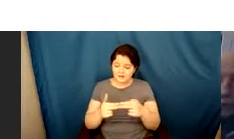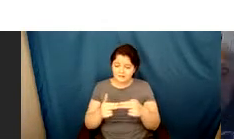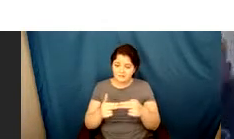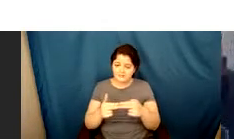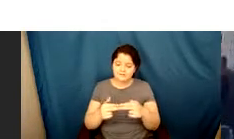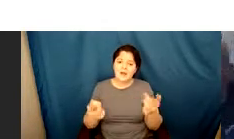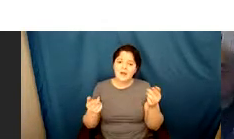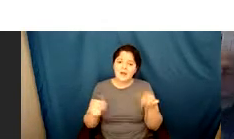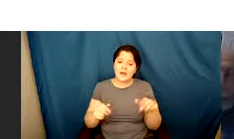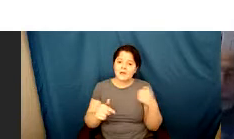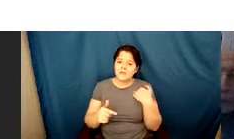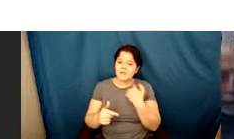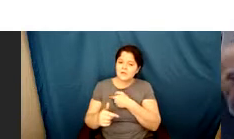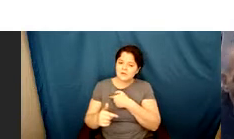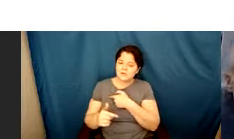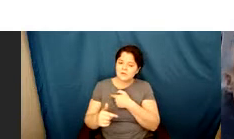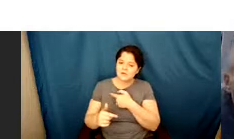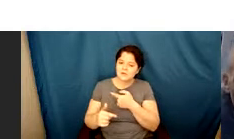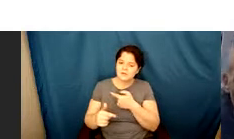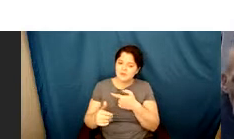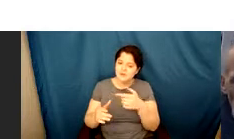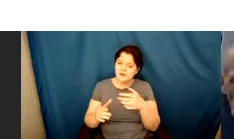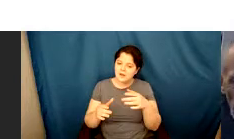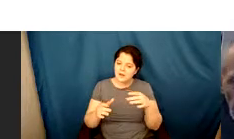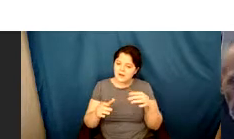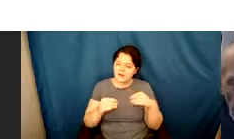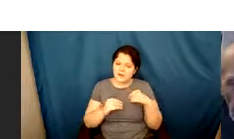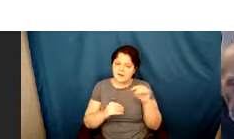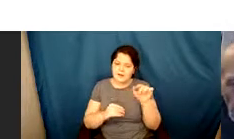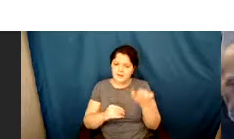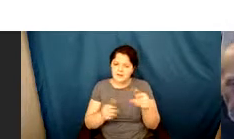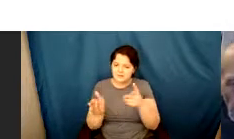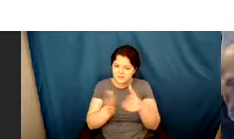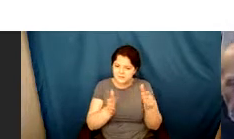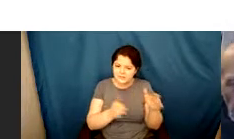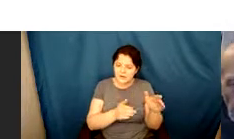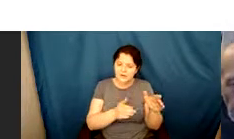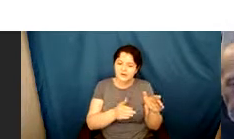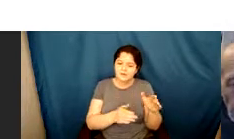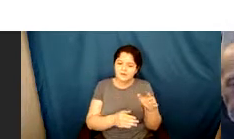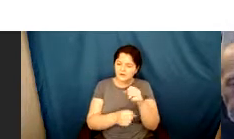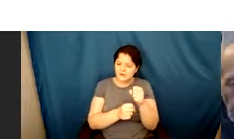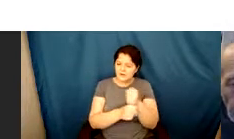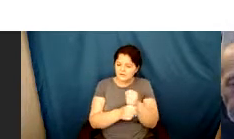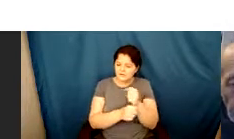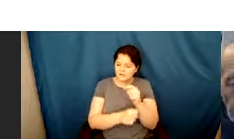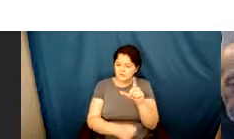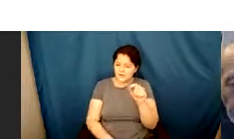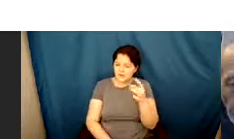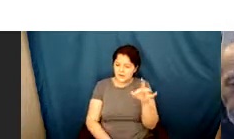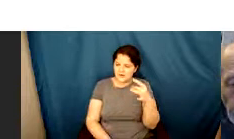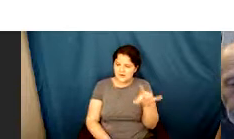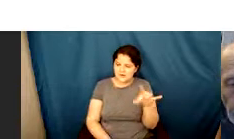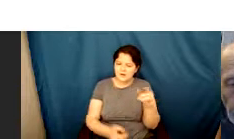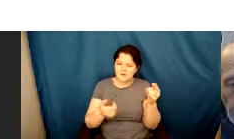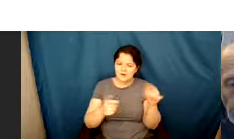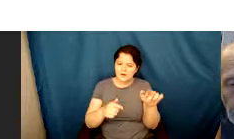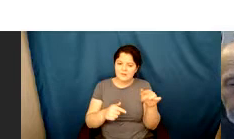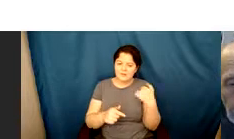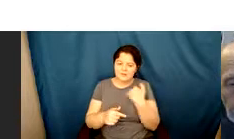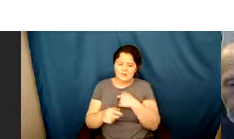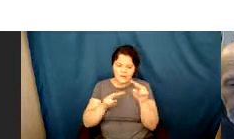So when we undertook station area planning in Dormont in 2018, we looked at the